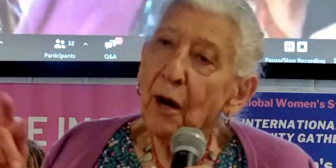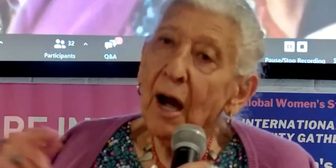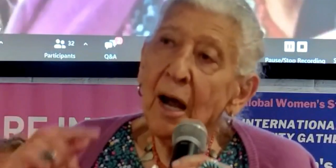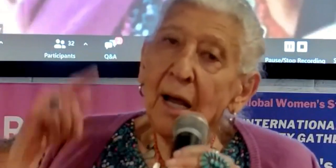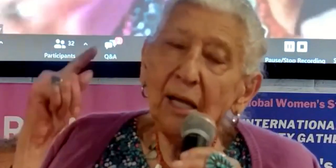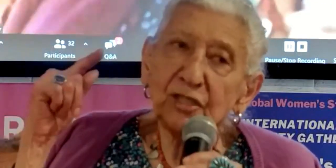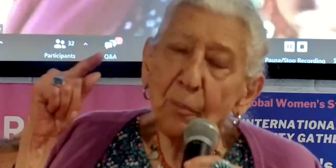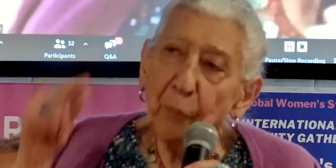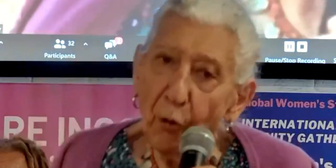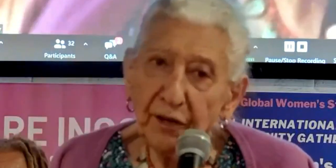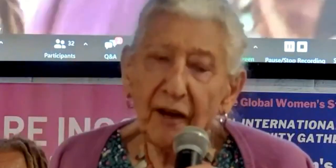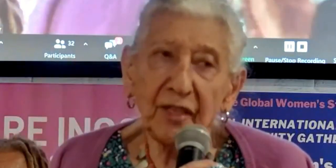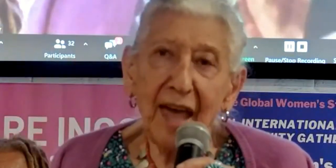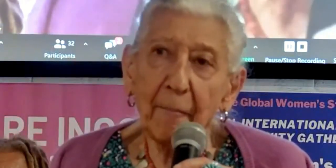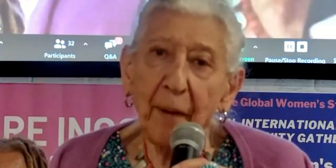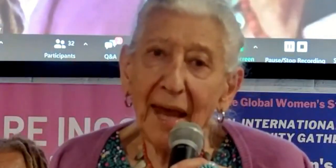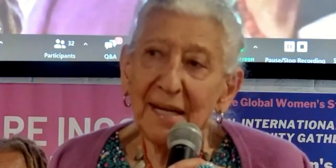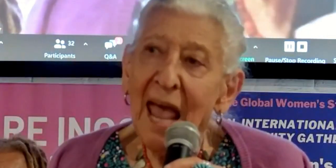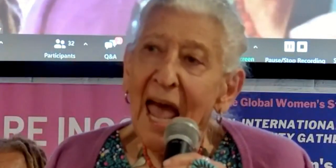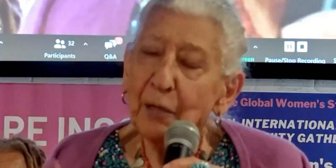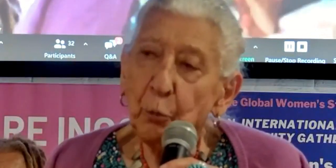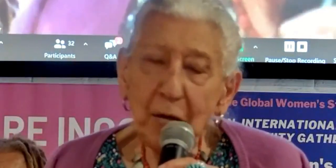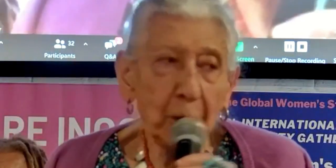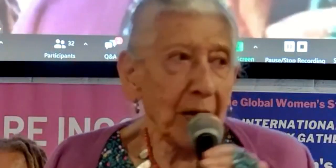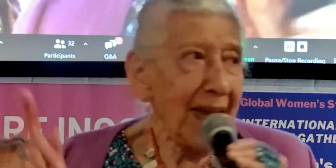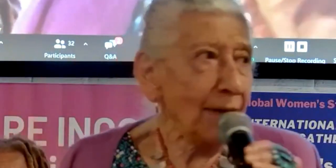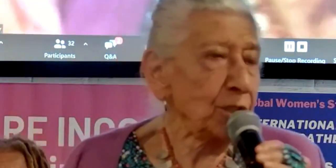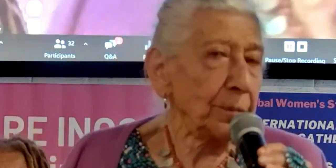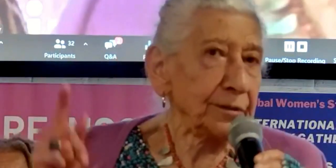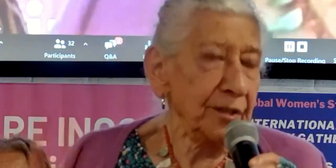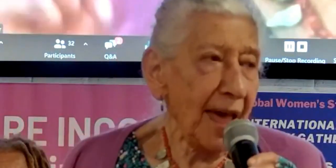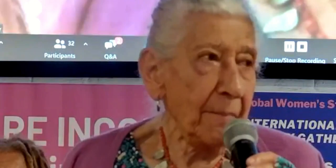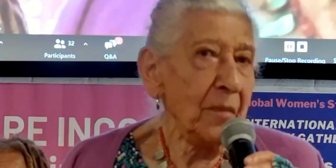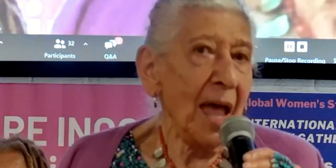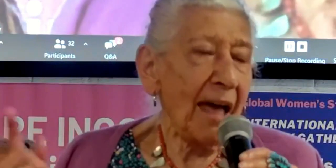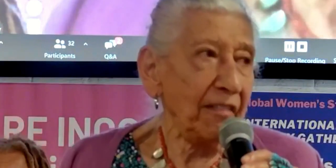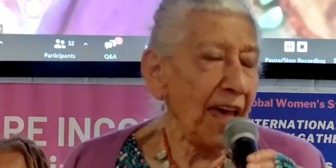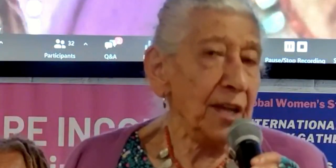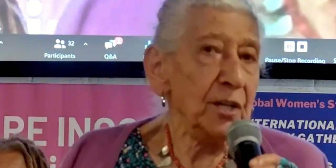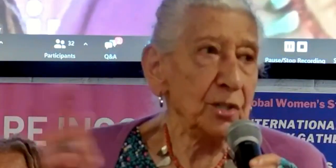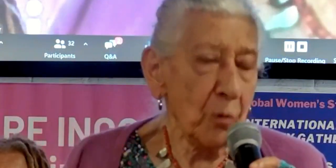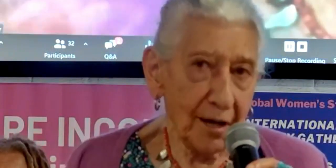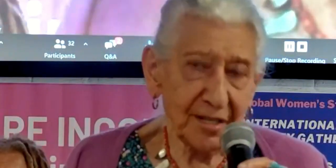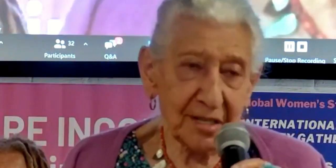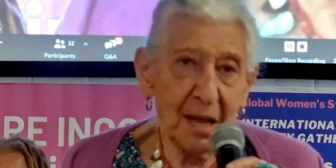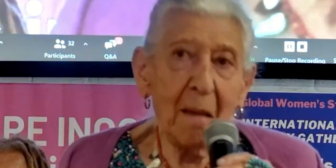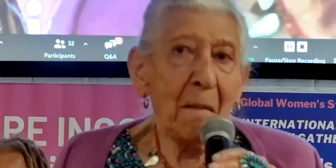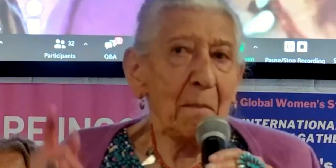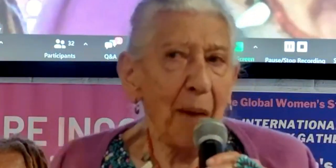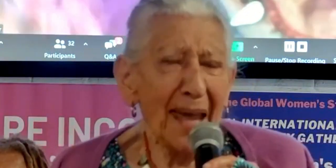they were in support of the campaign, and we were accountable to them and they to